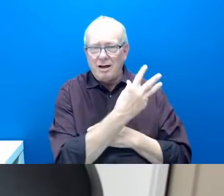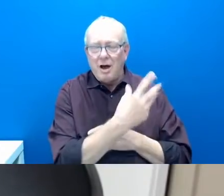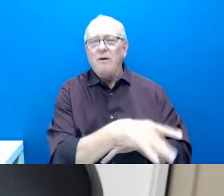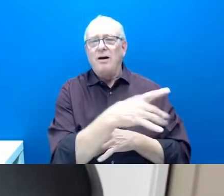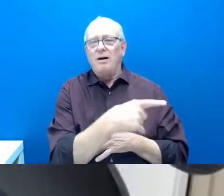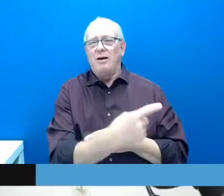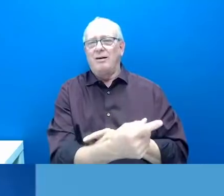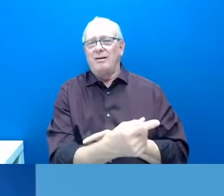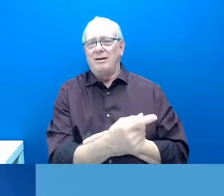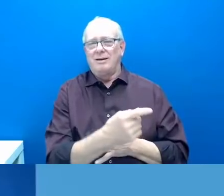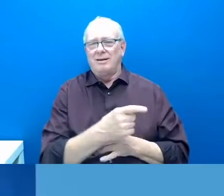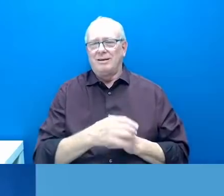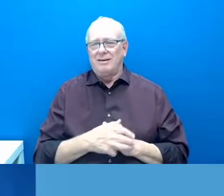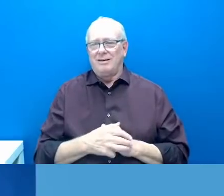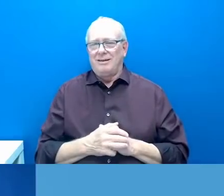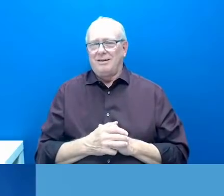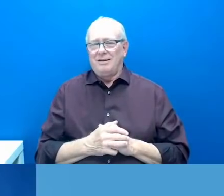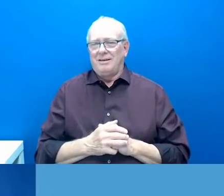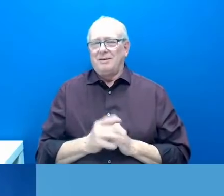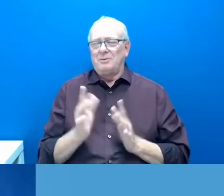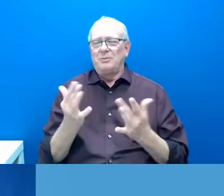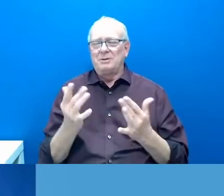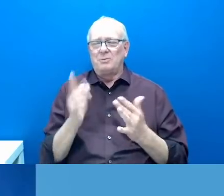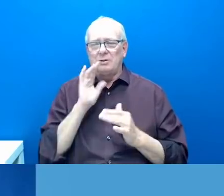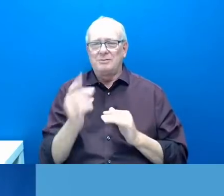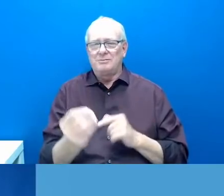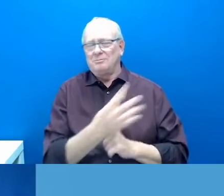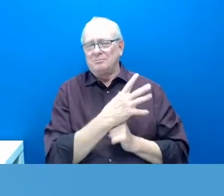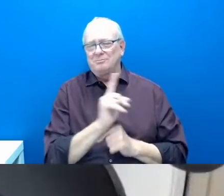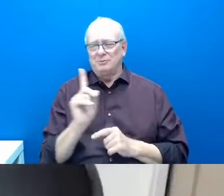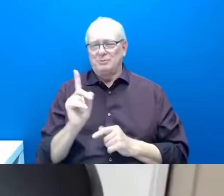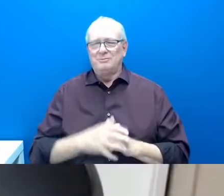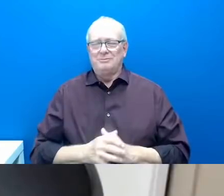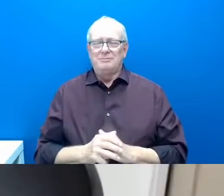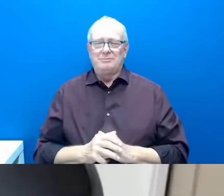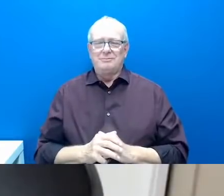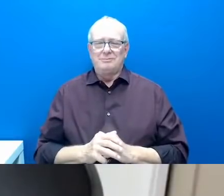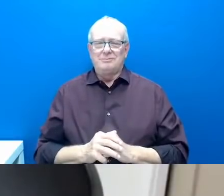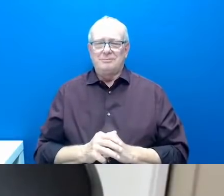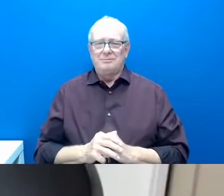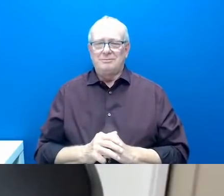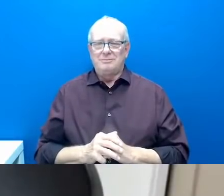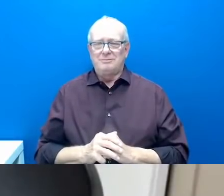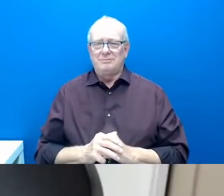slideshow. It will reappear momentarily. Okay.